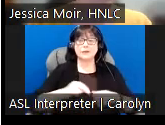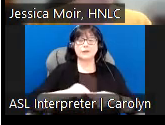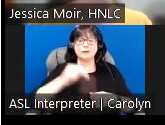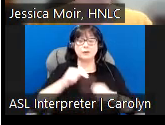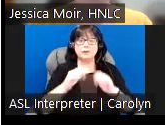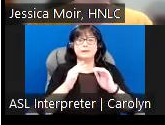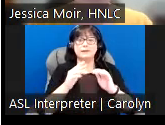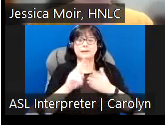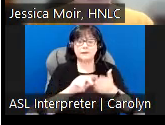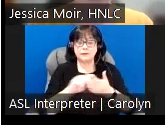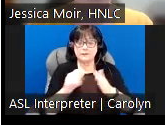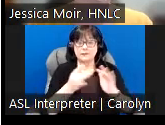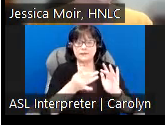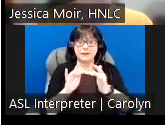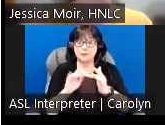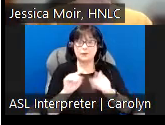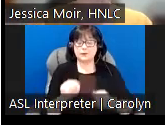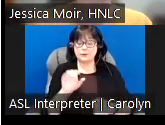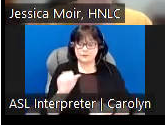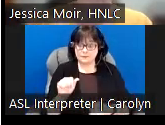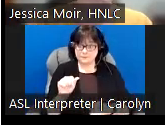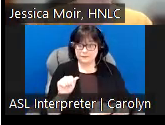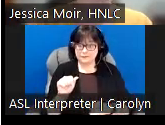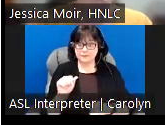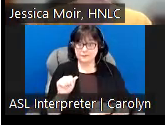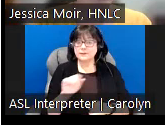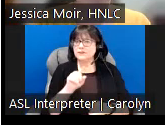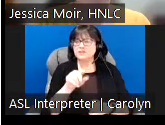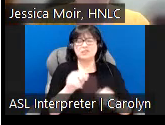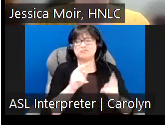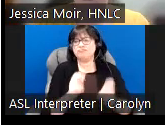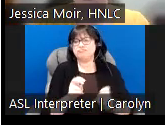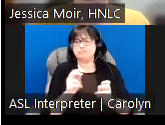northernliteracynetworks.ca. And it's all available for download there.